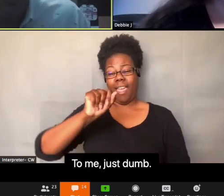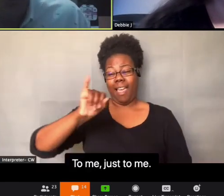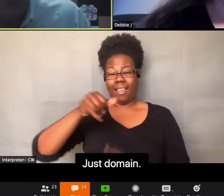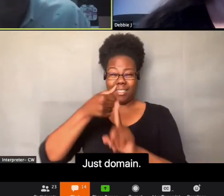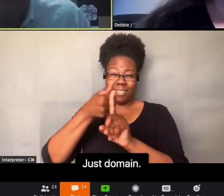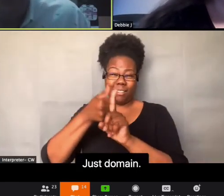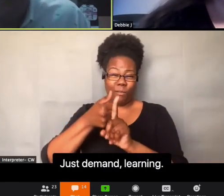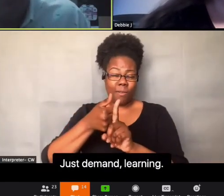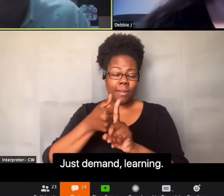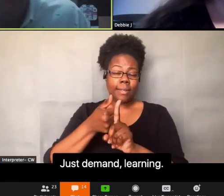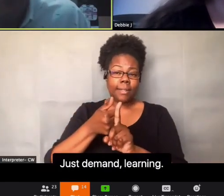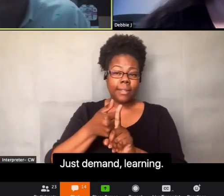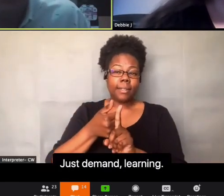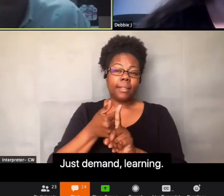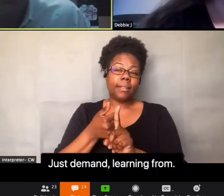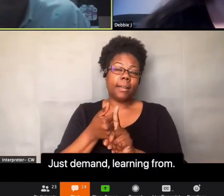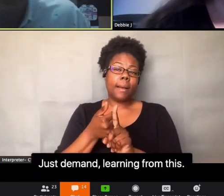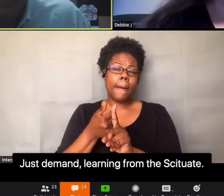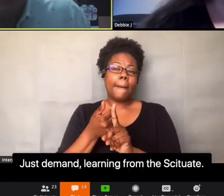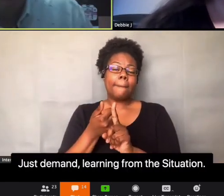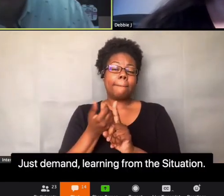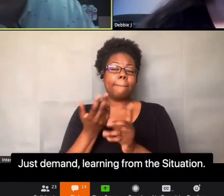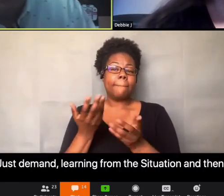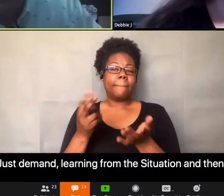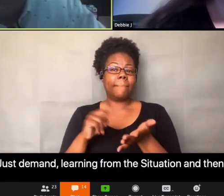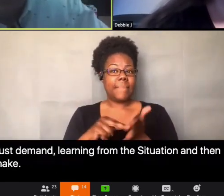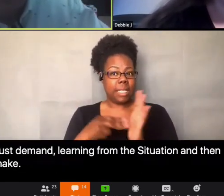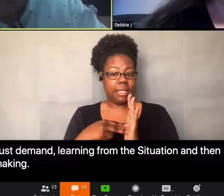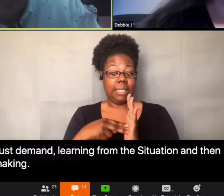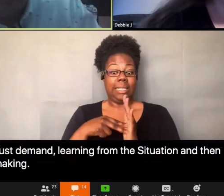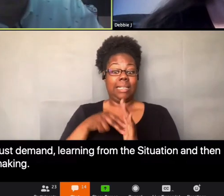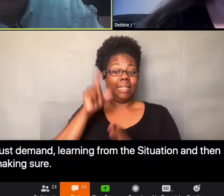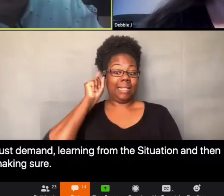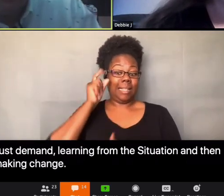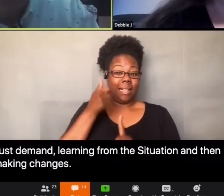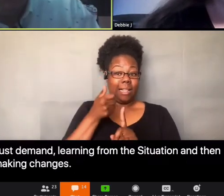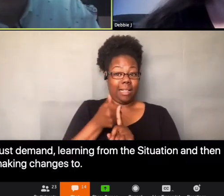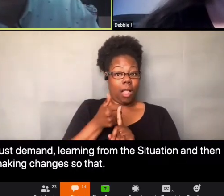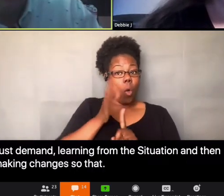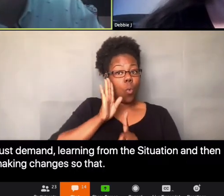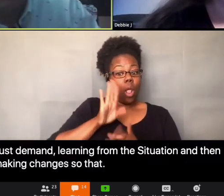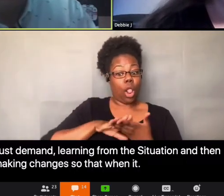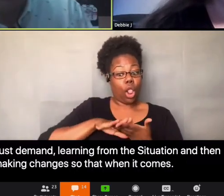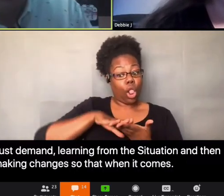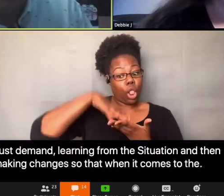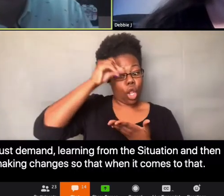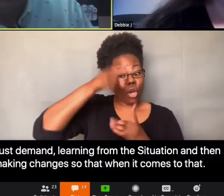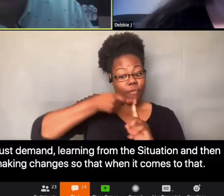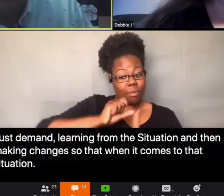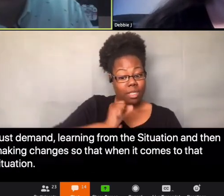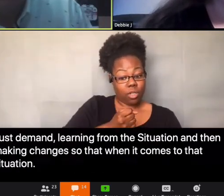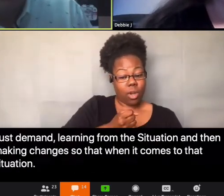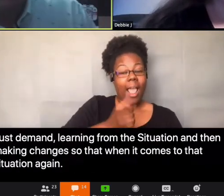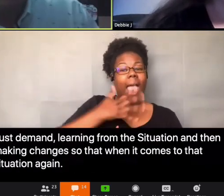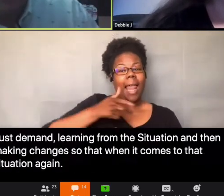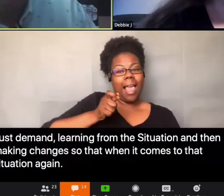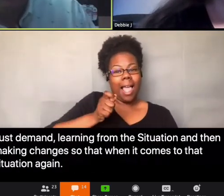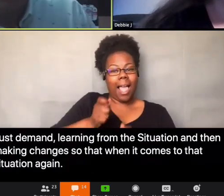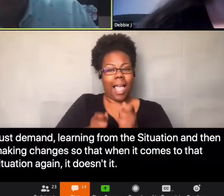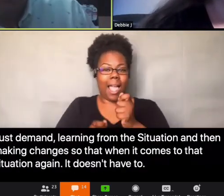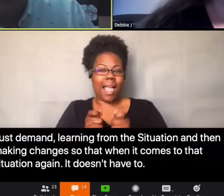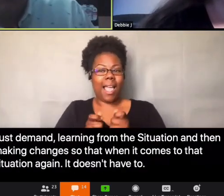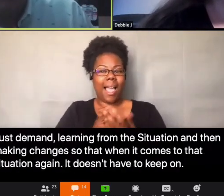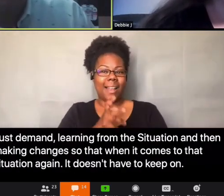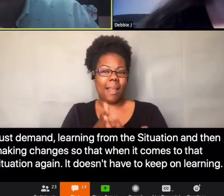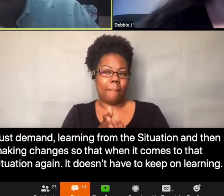mean learning from the situation and then making changes so that when it comes to that situation again, it doesn't have to